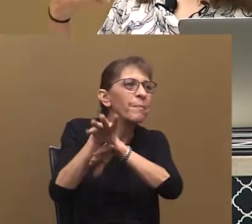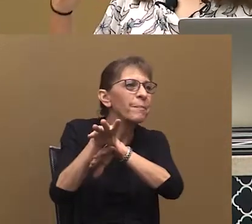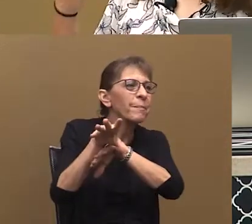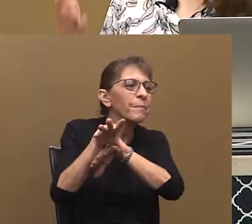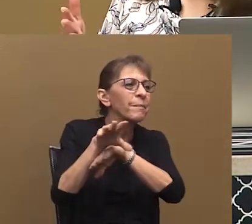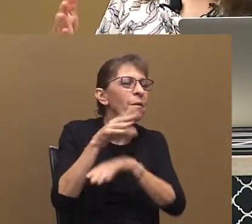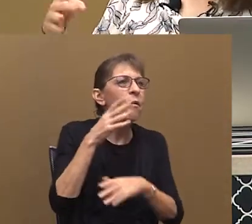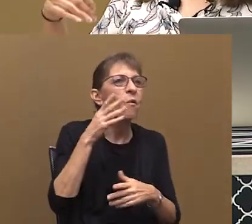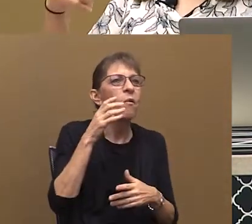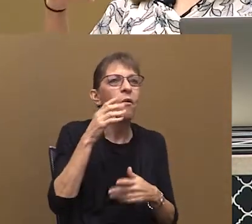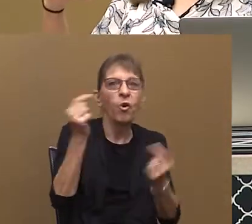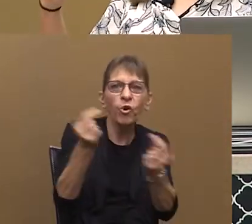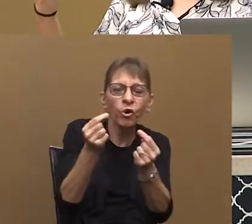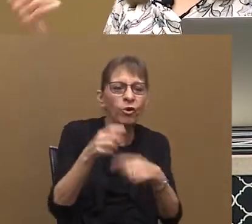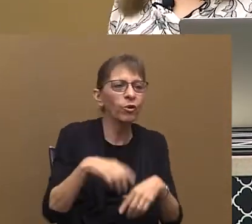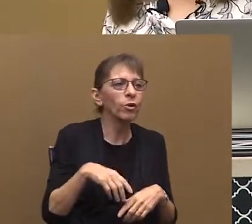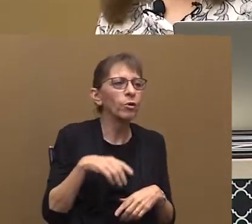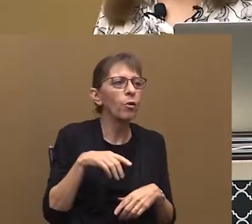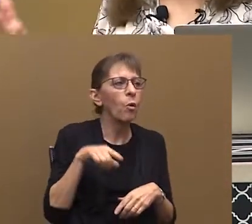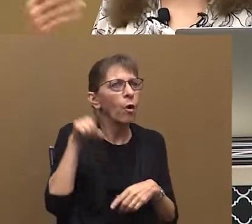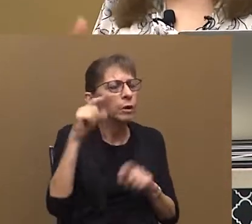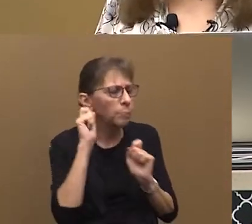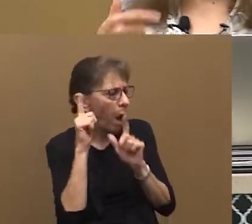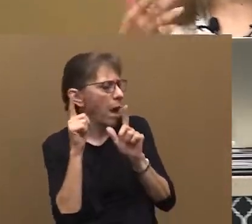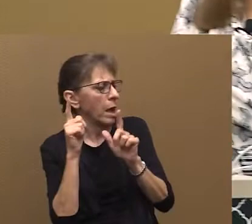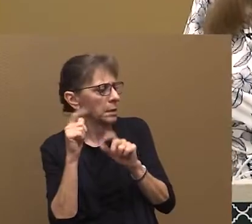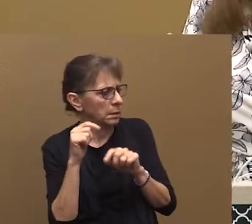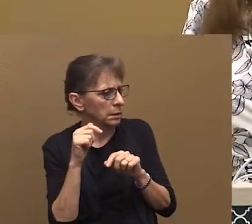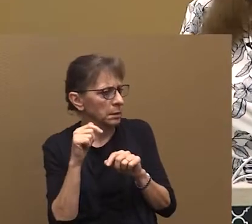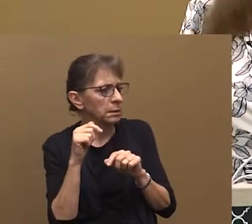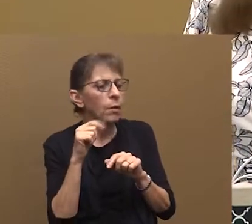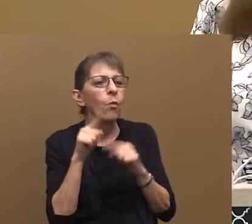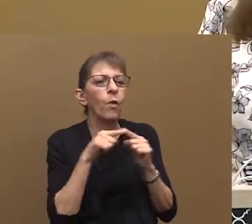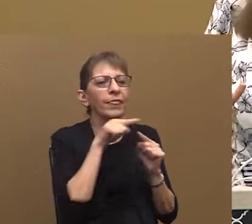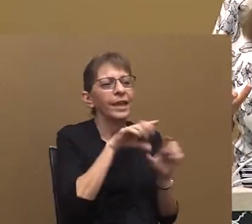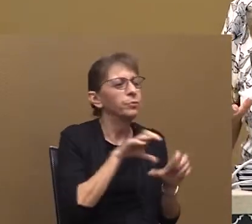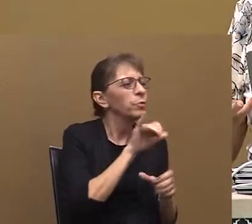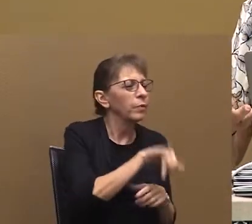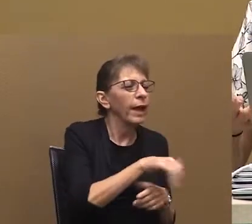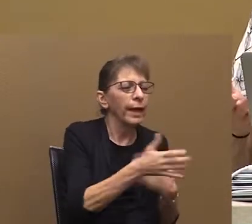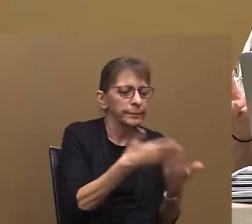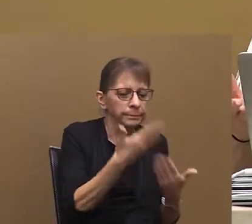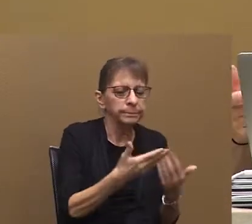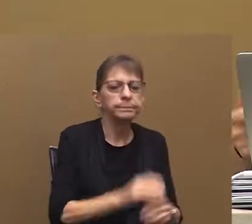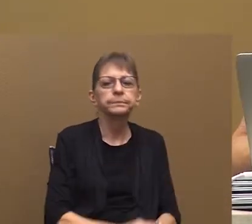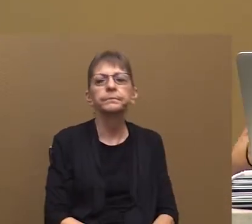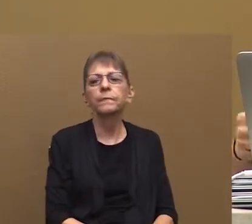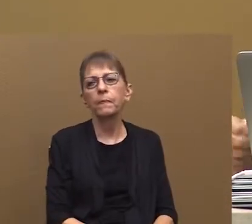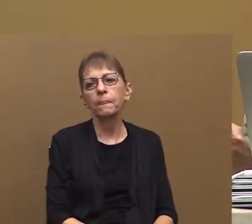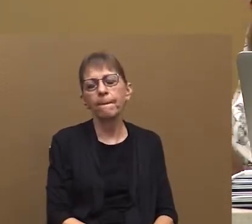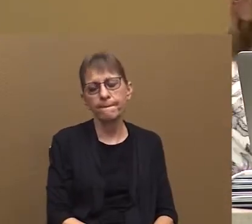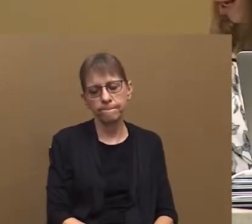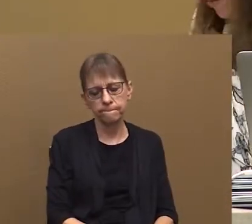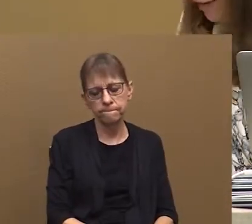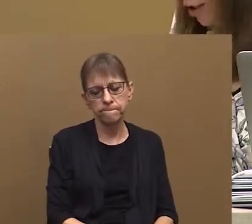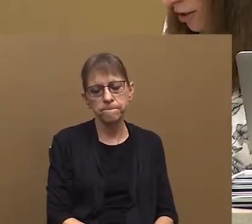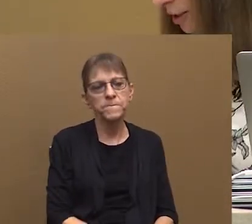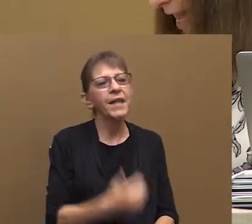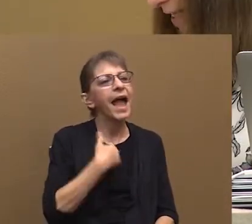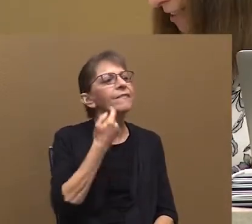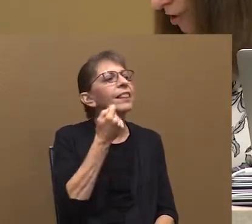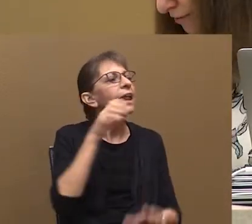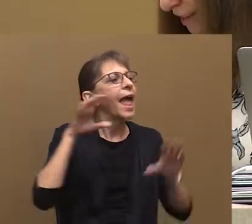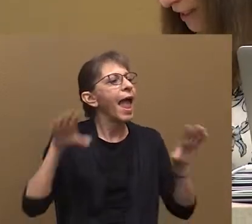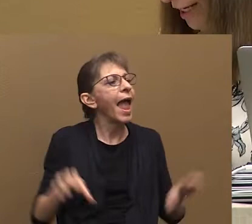be hurtful or surprising to someone else when that happens. So I have a